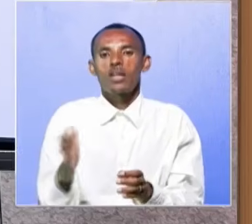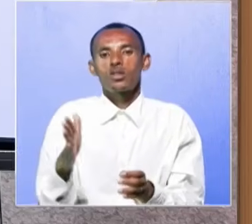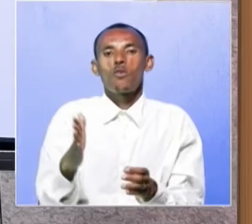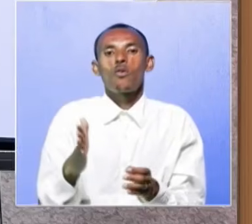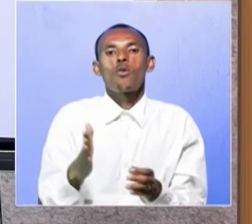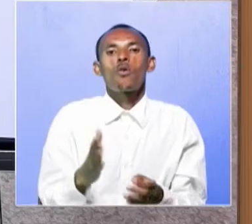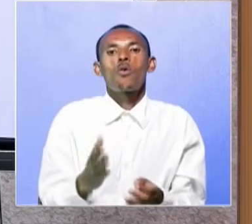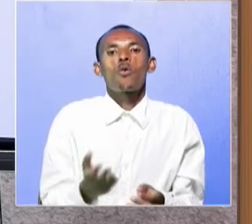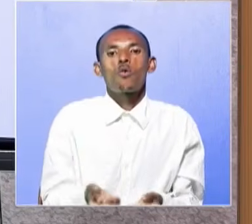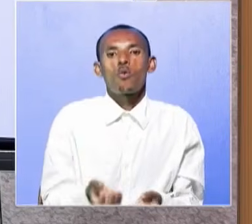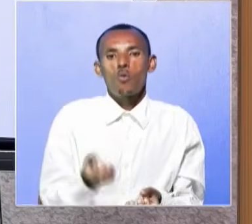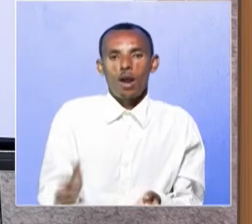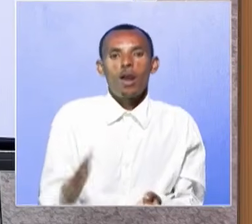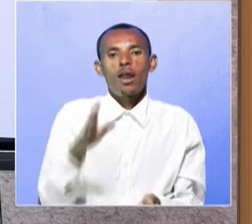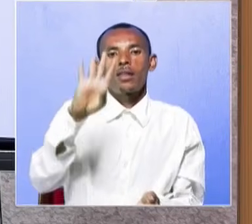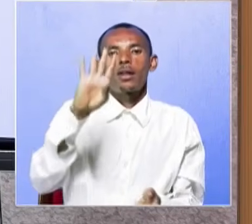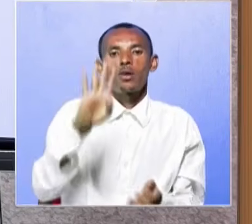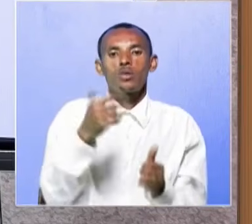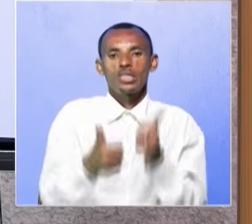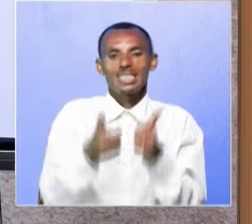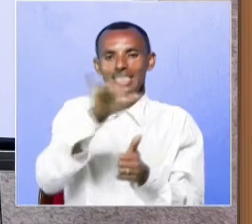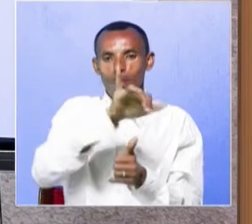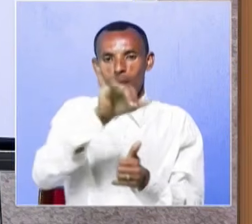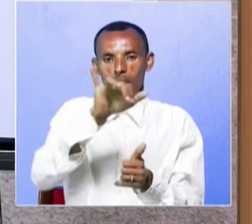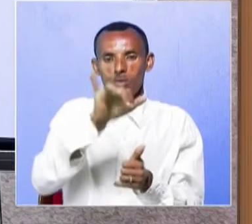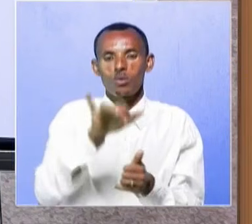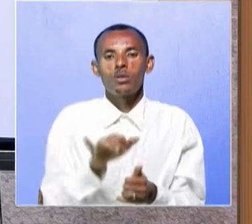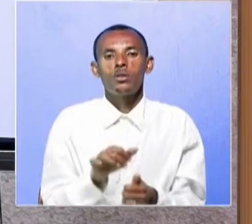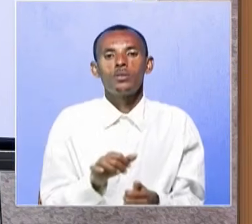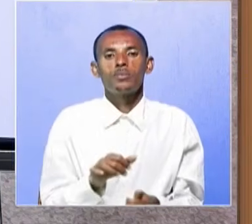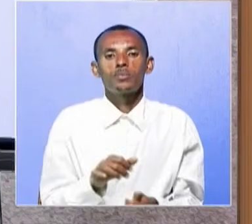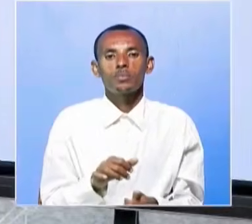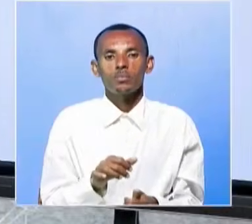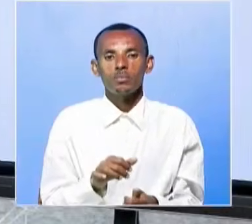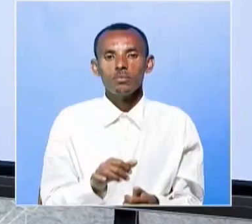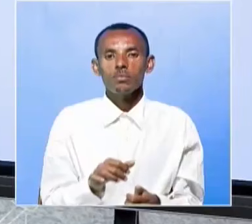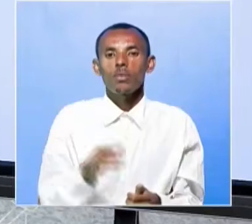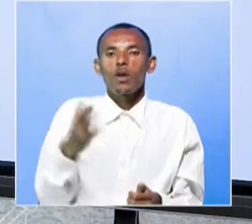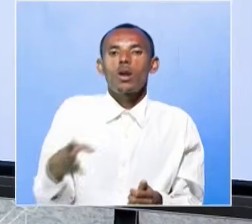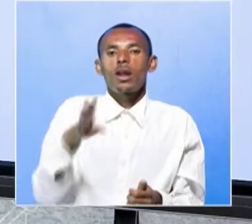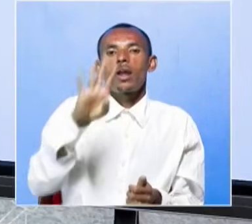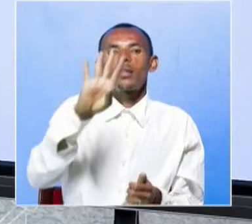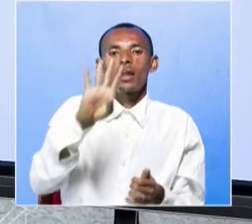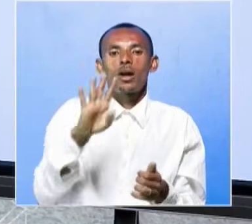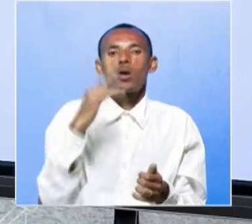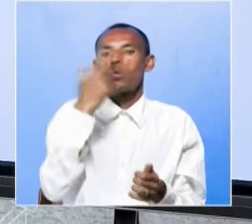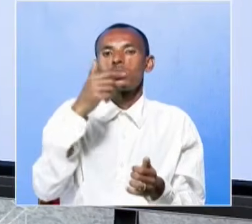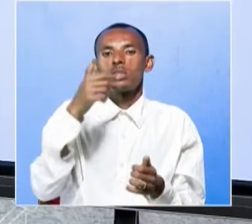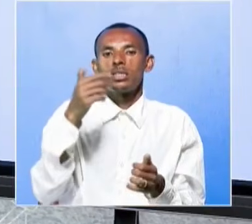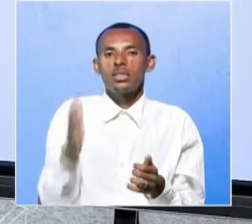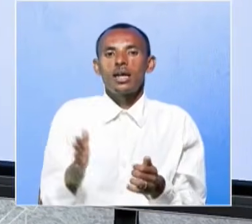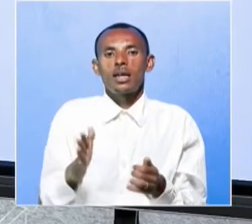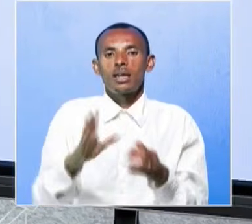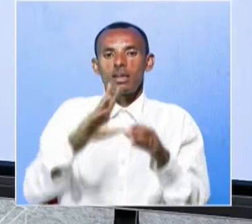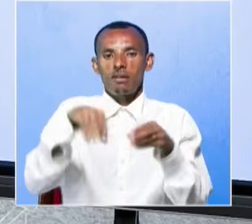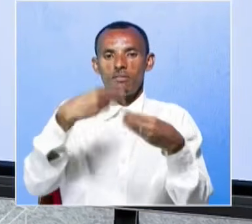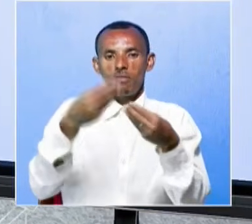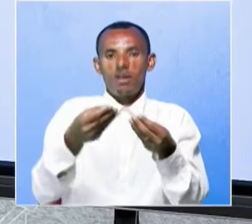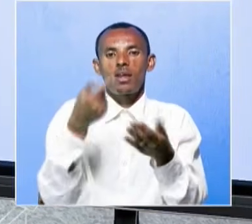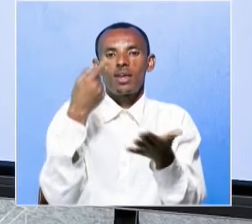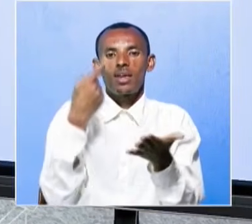certain quadrilateral, which is similar to a quadrilateral whose sides are given here.